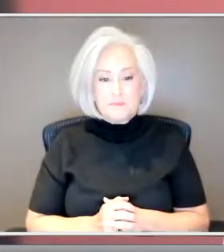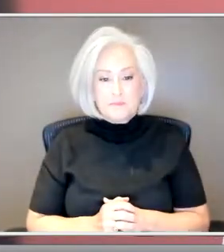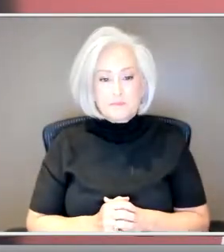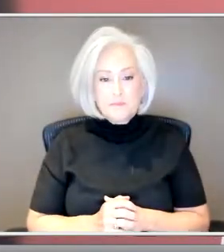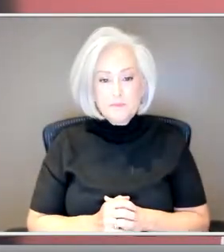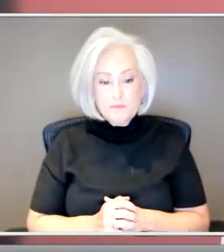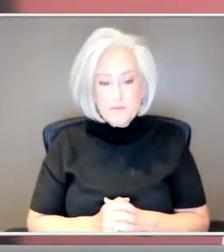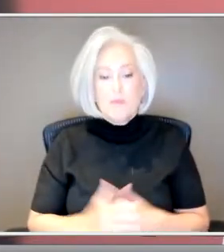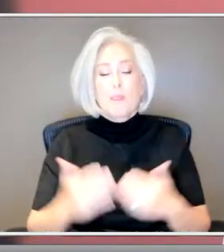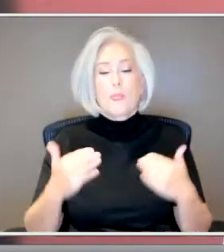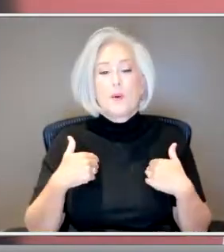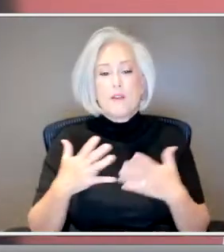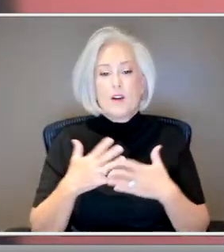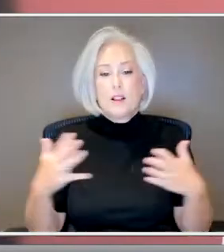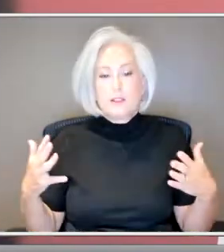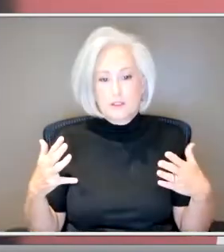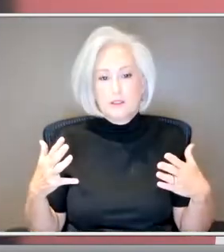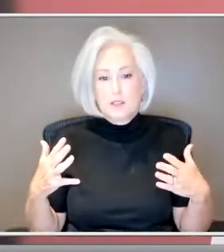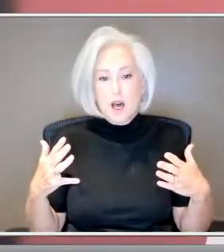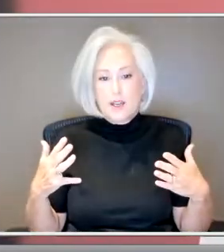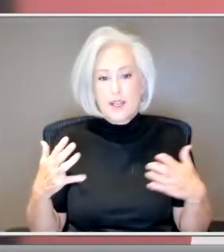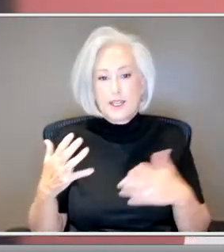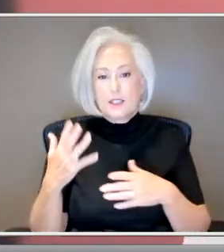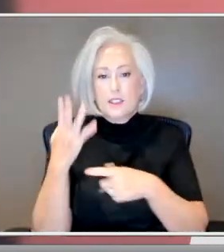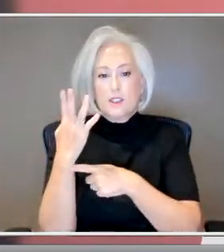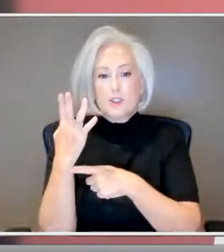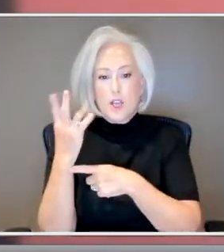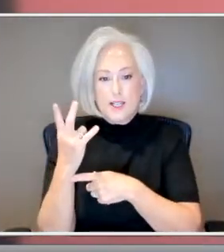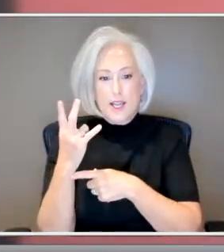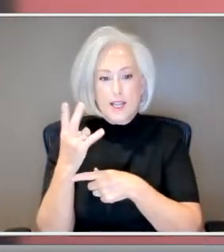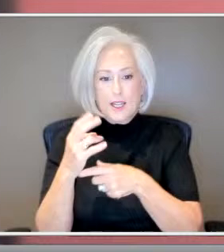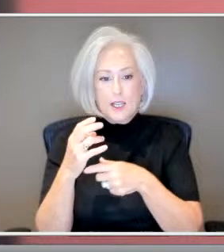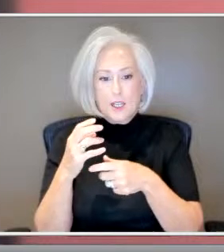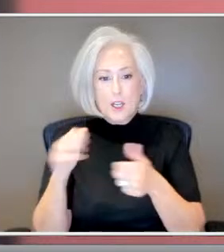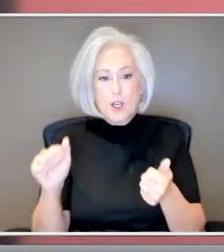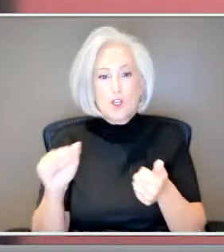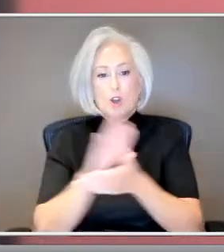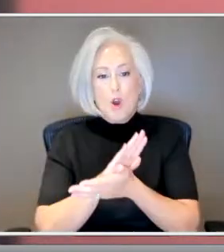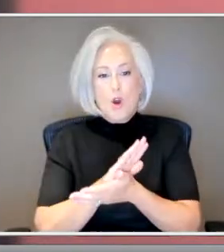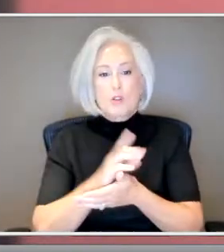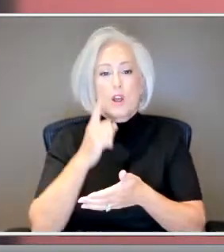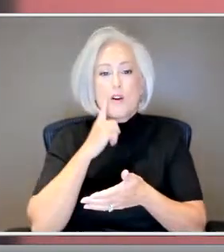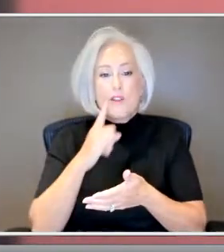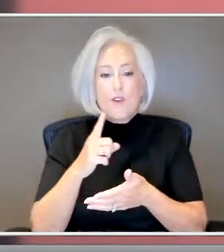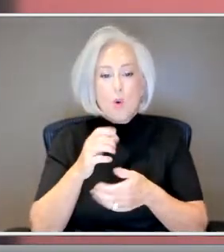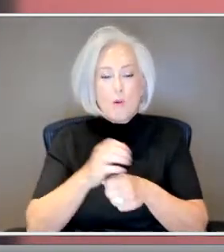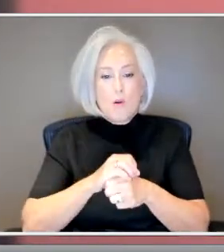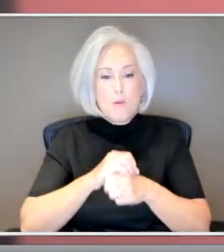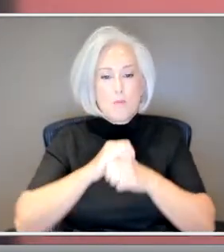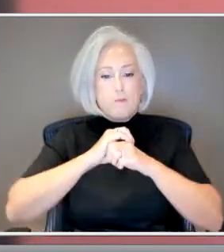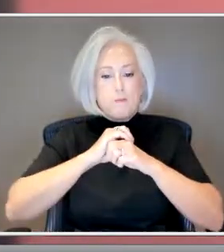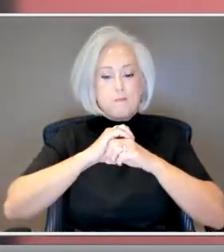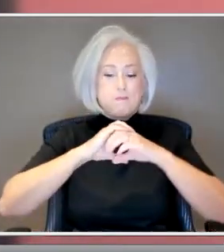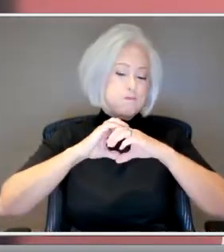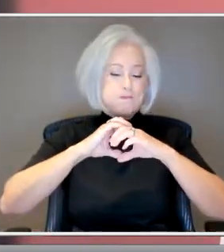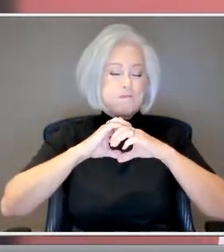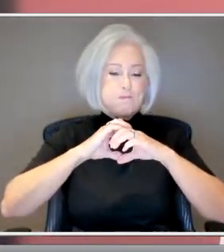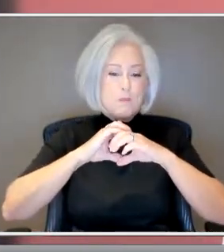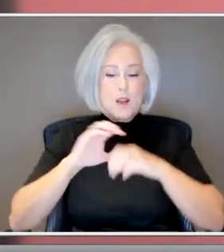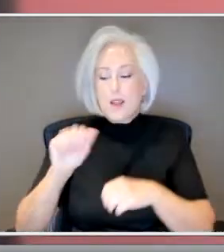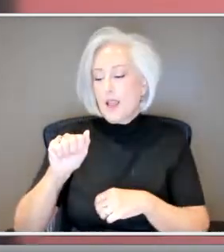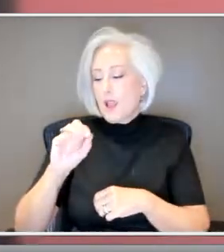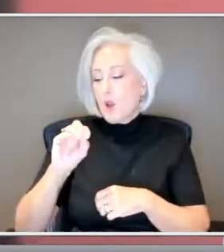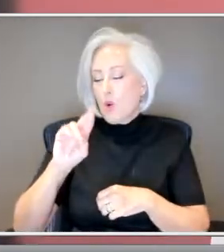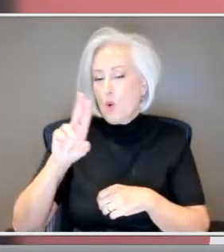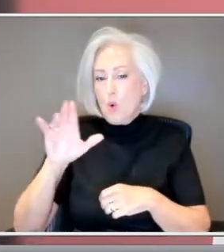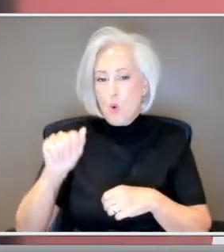genetic causes of dilation of the aorta, which is a big blood vessel that comes off of the top of the heart. And